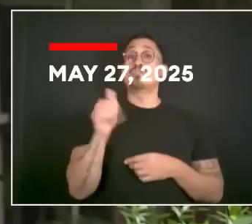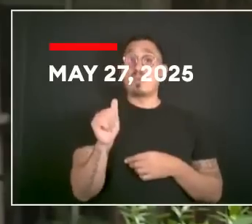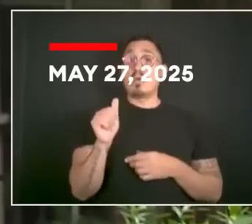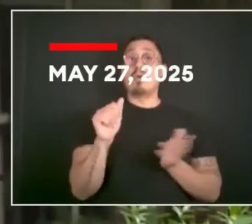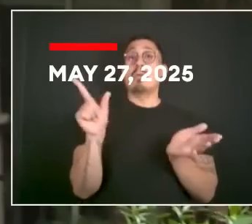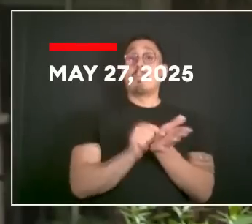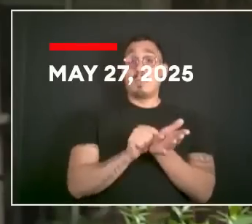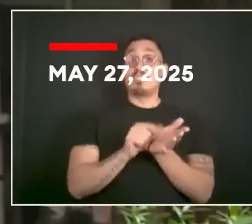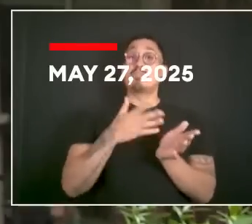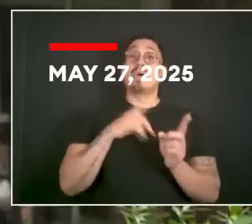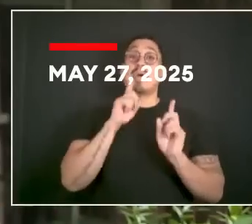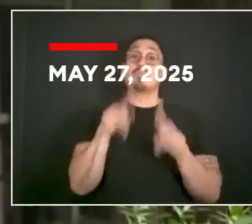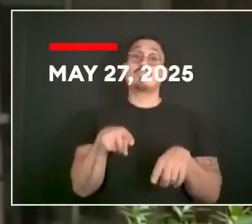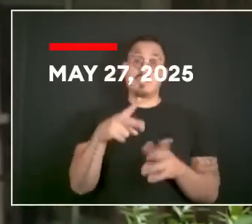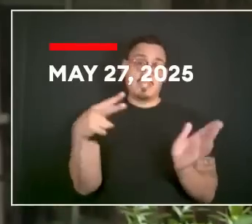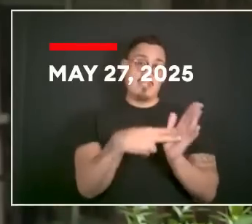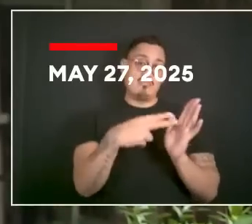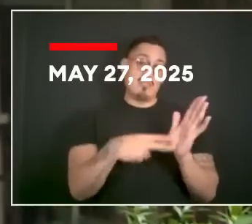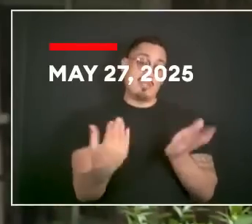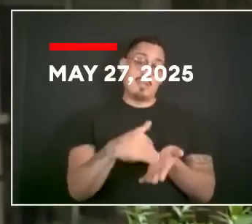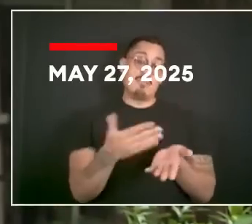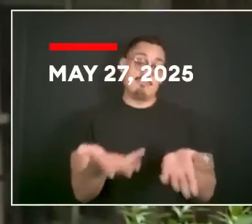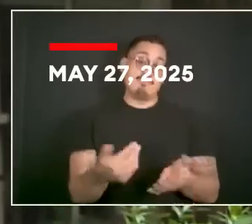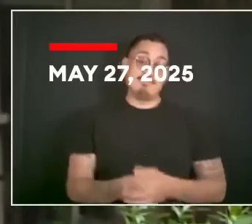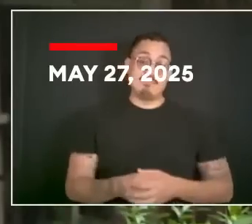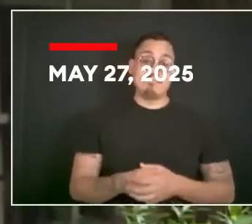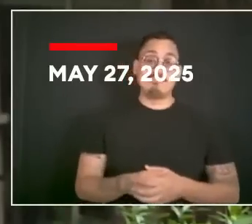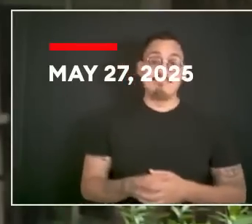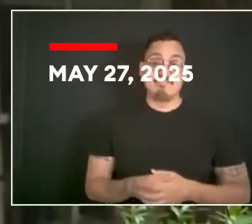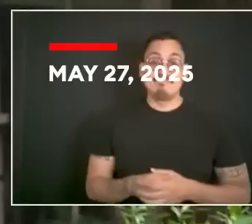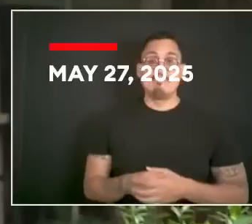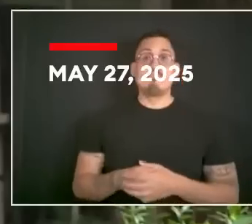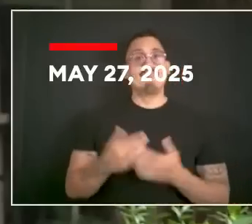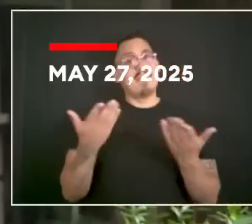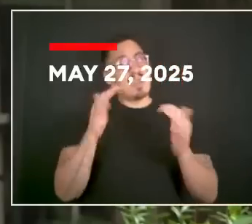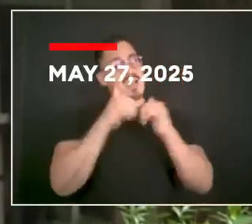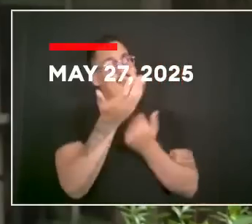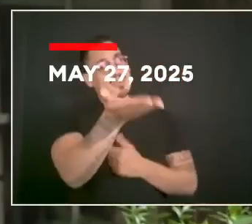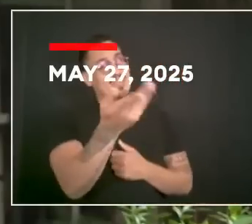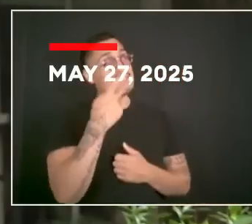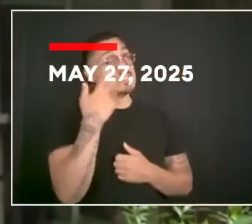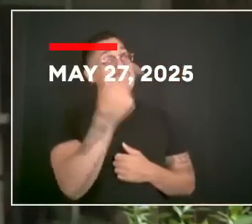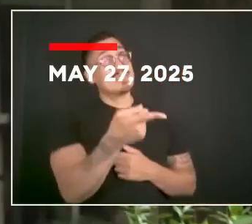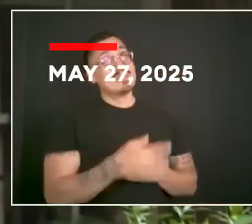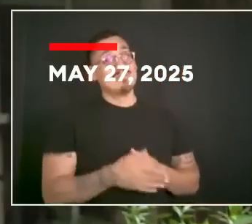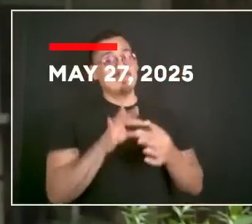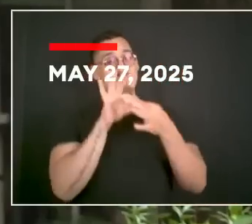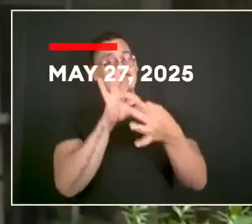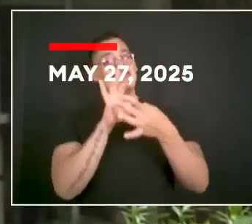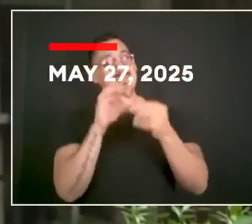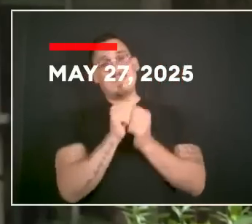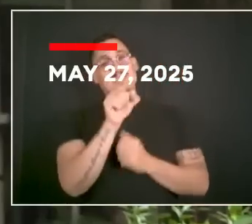Two questions. How you been? Good. It's always feel good when I see you, man. I just feel like a kinship to you being in the